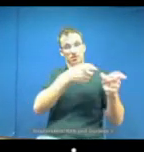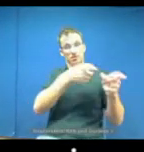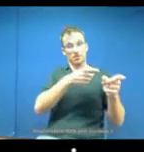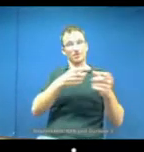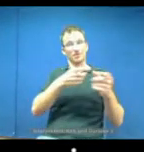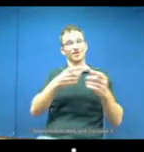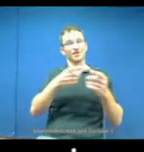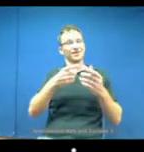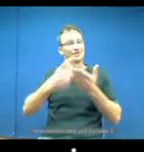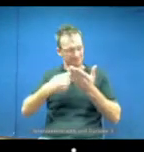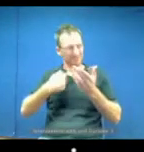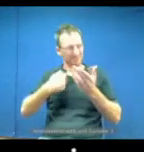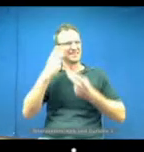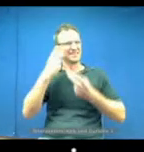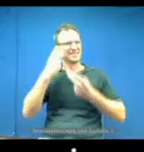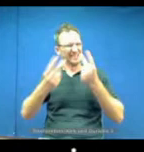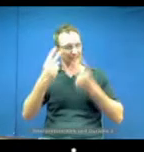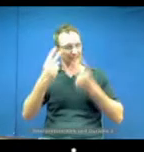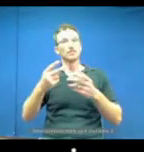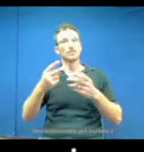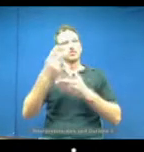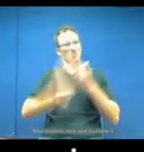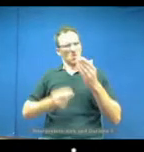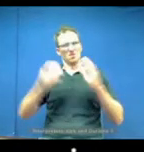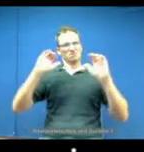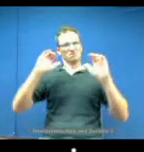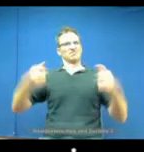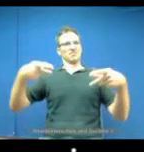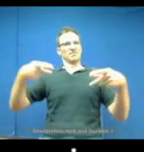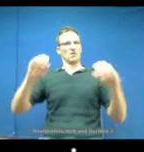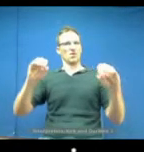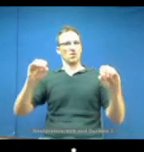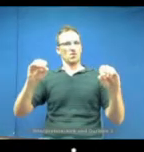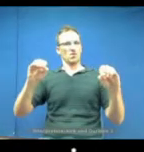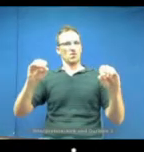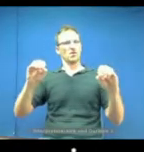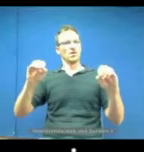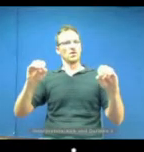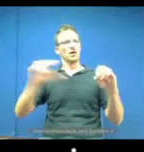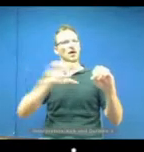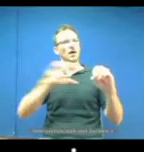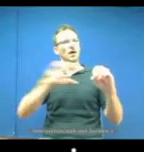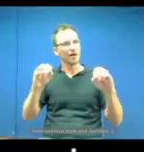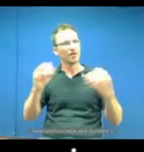having mutual protective orders, and they consent to them. That's one of the options.